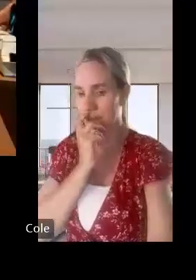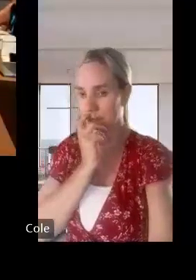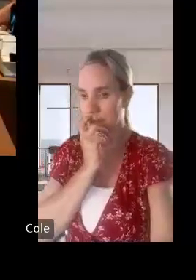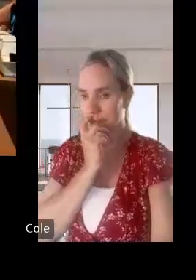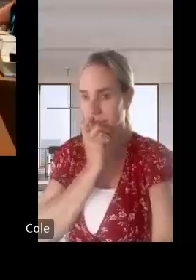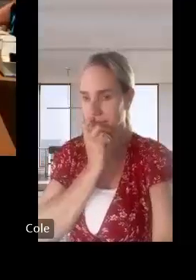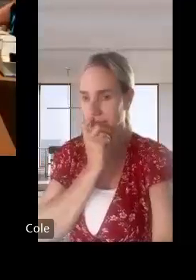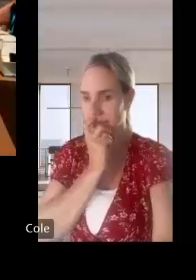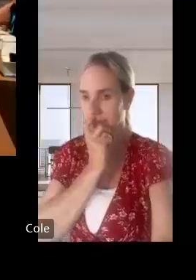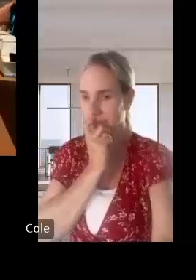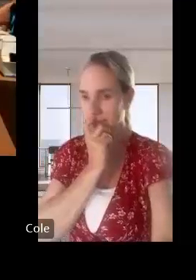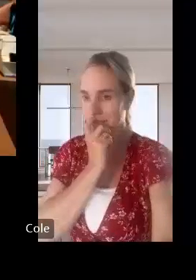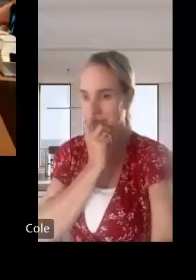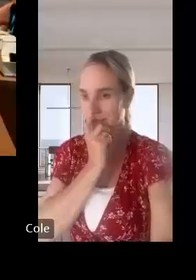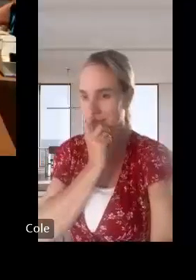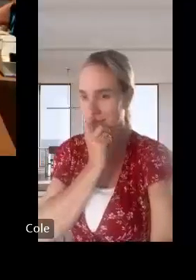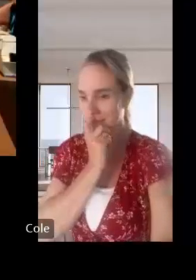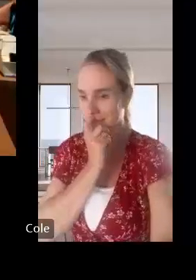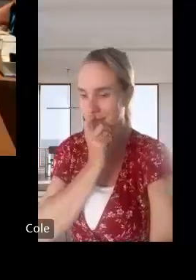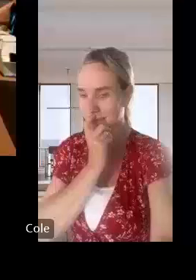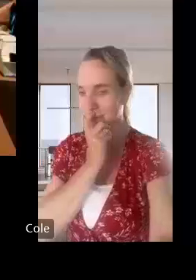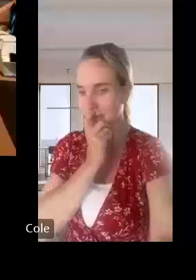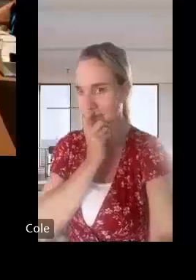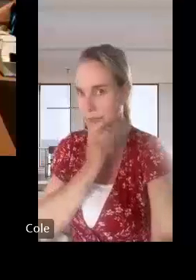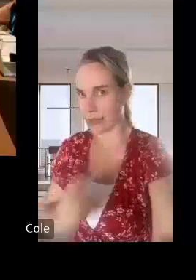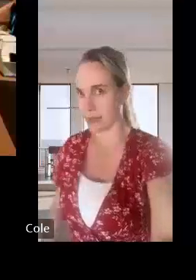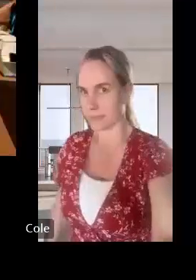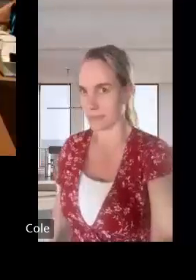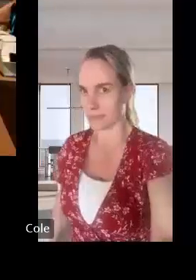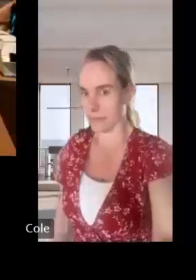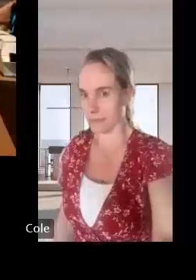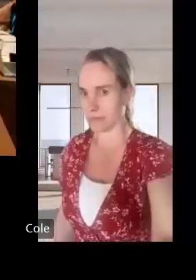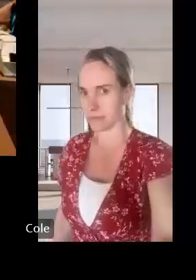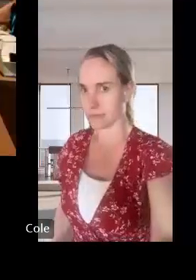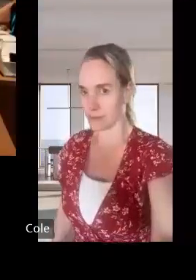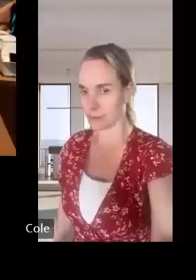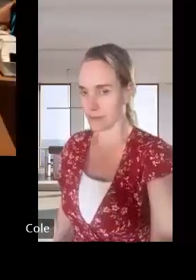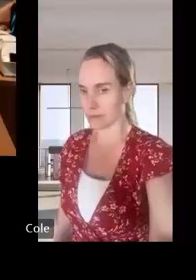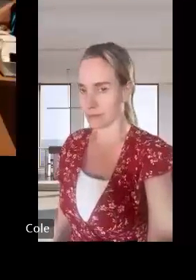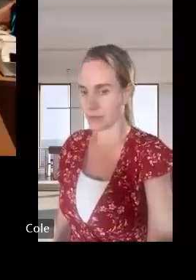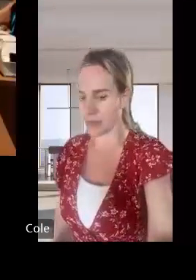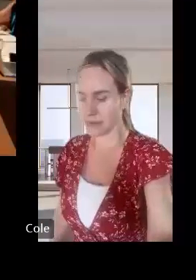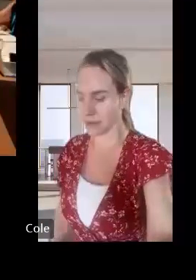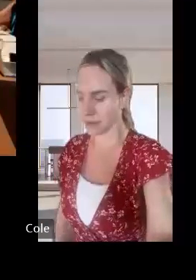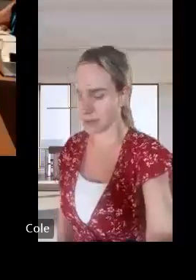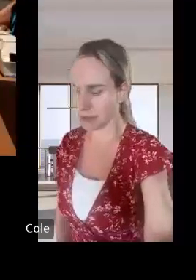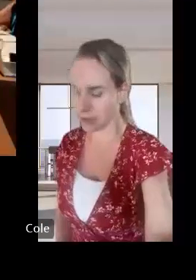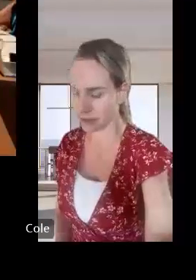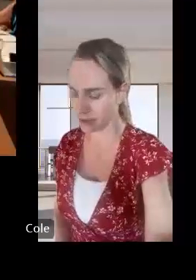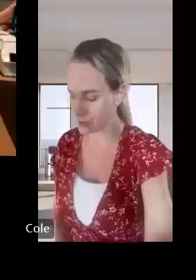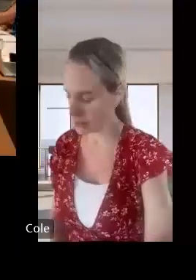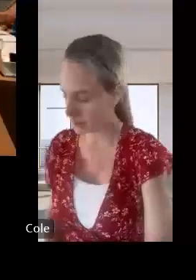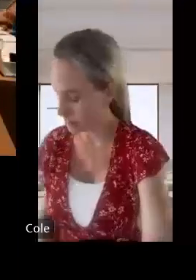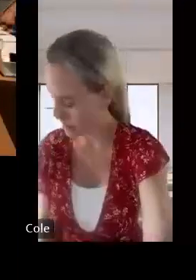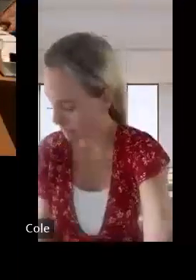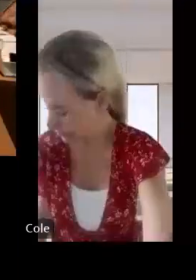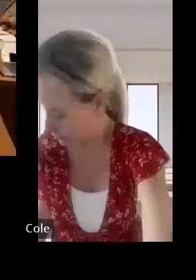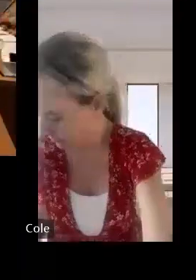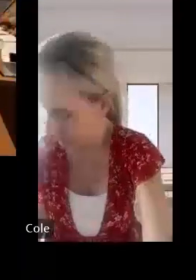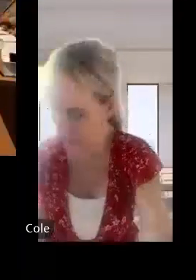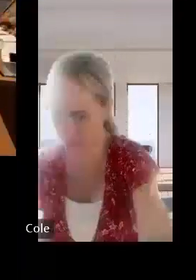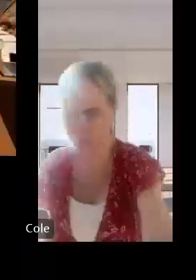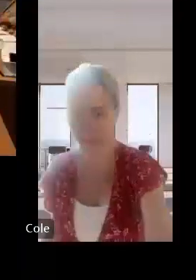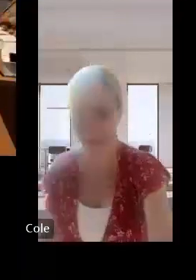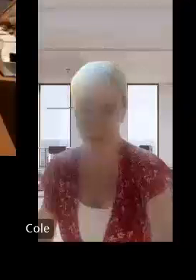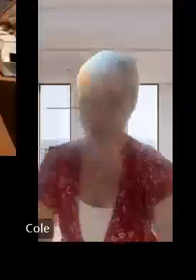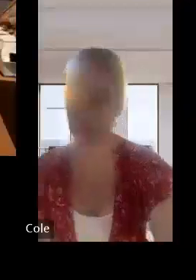externally. And we're looking for people who have a particular skill and background with a particular educational capacity. So they